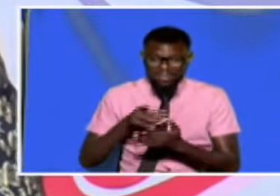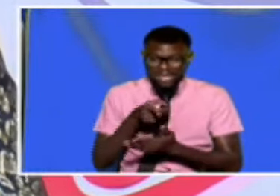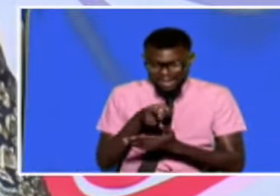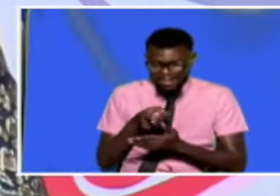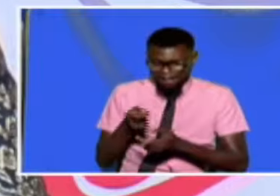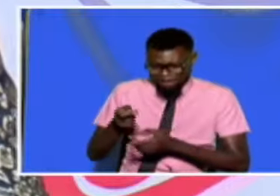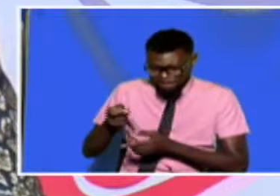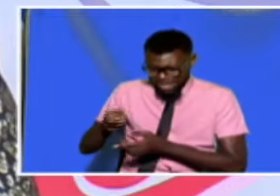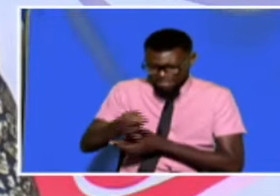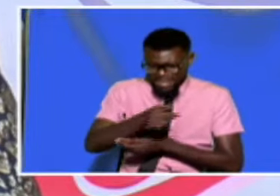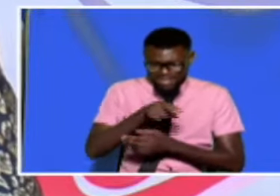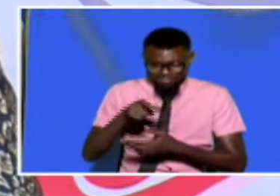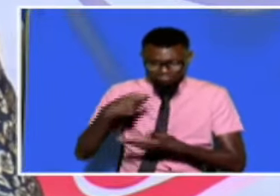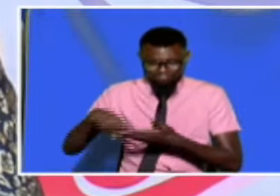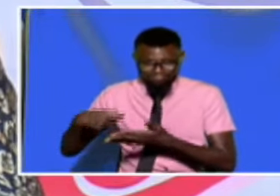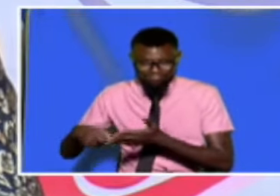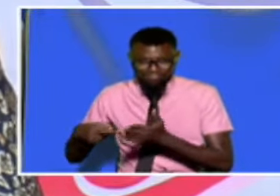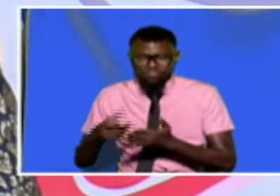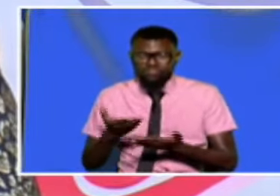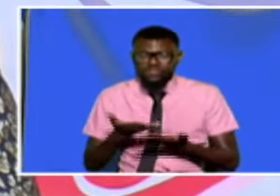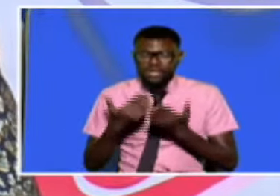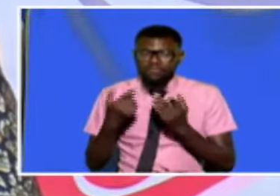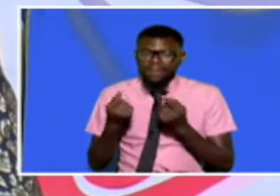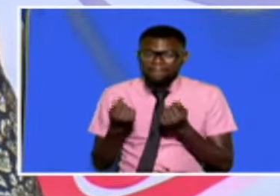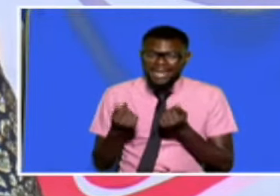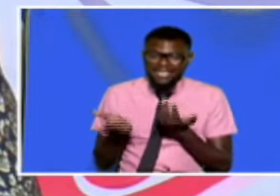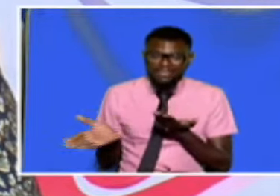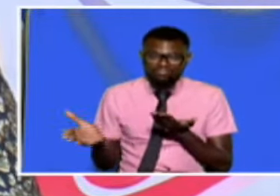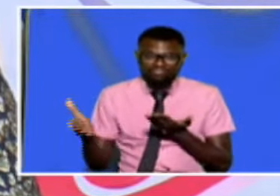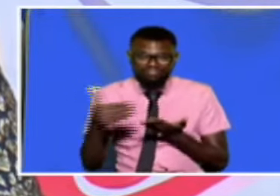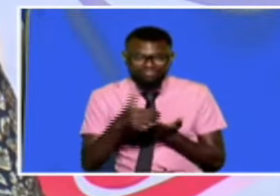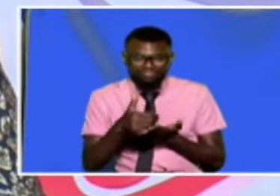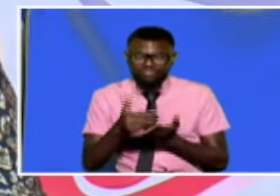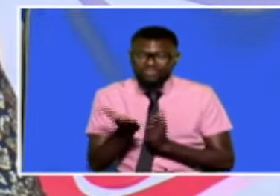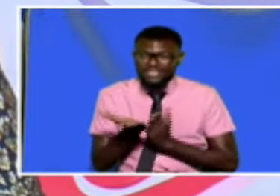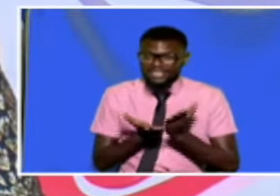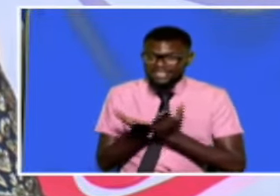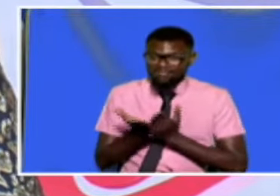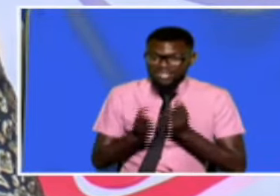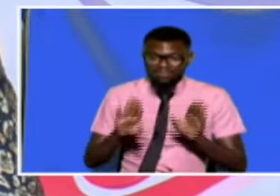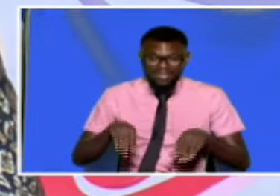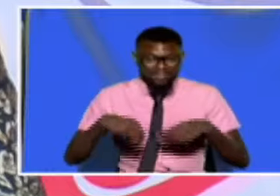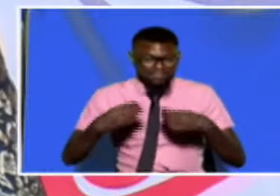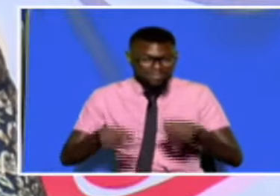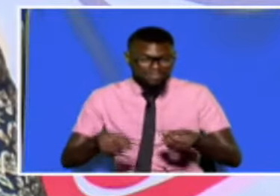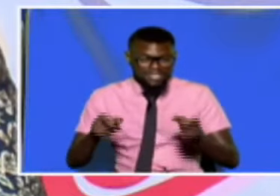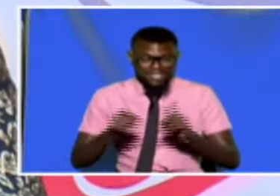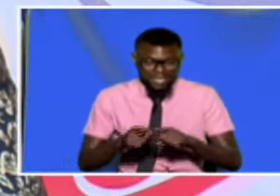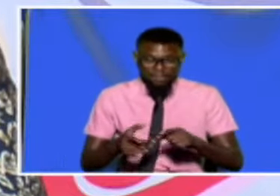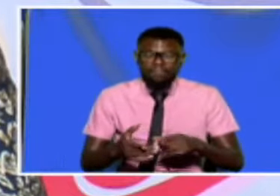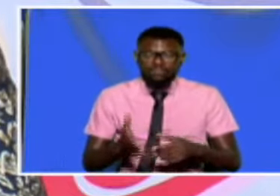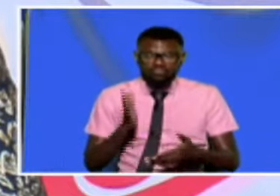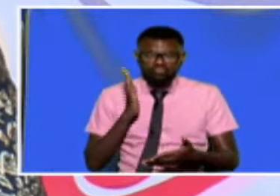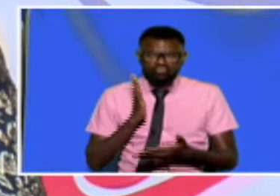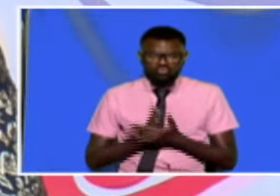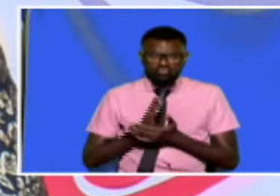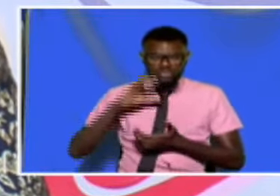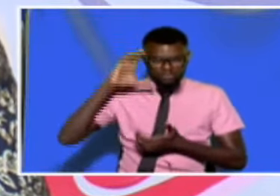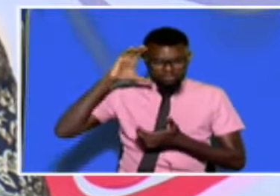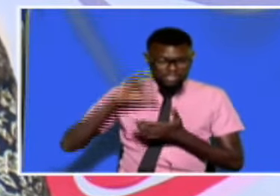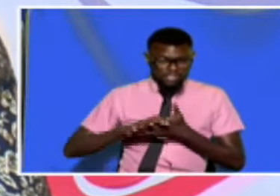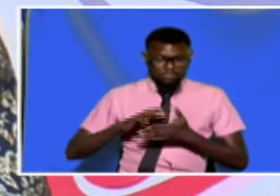governments, helping to address revenue constraints in service provision. We strongly believe in the importance of